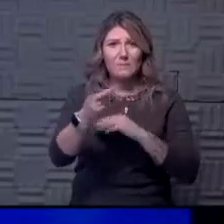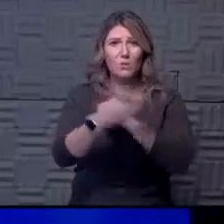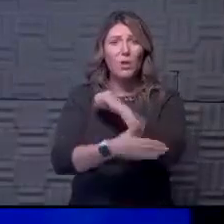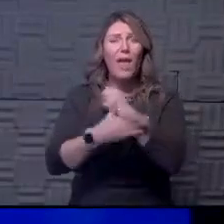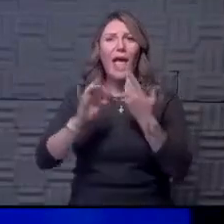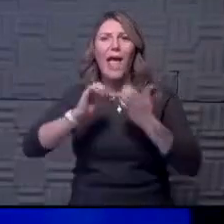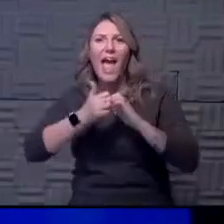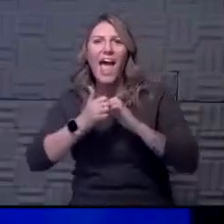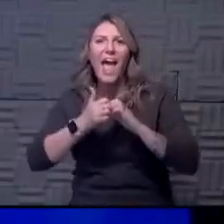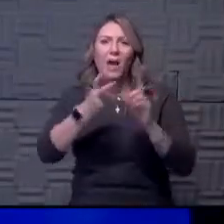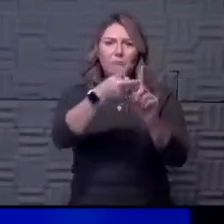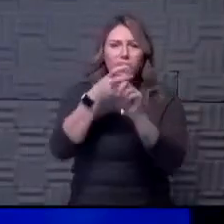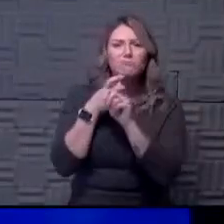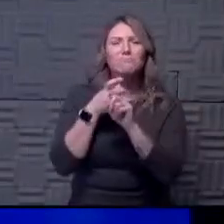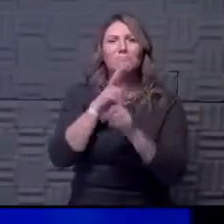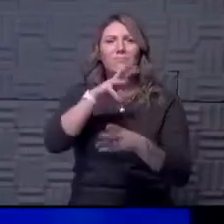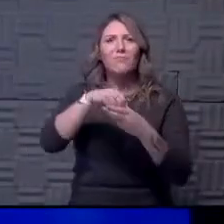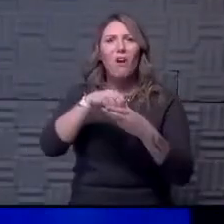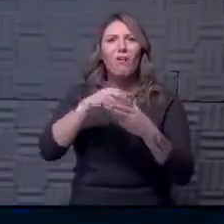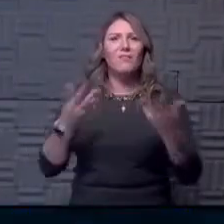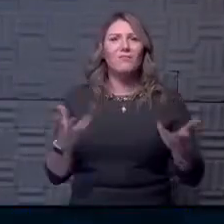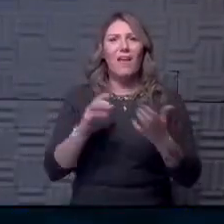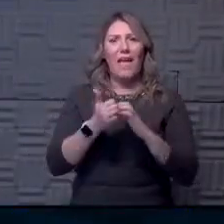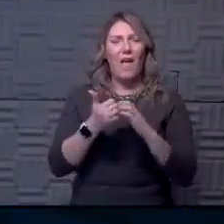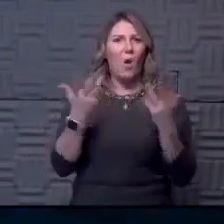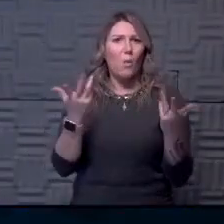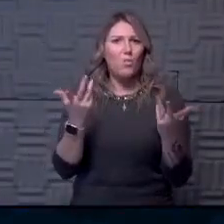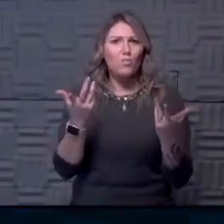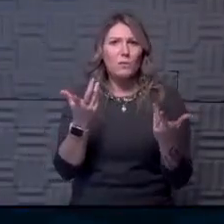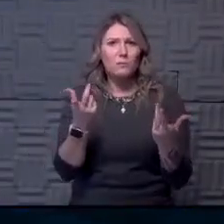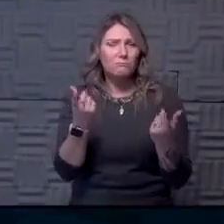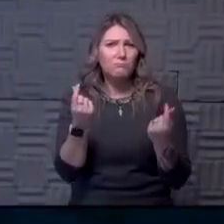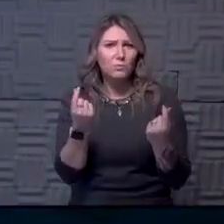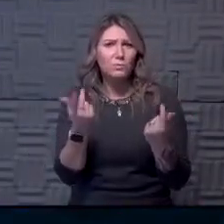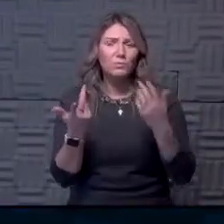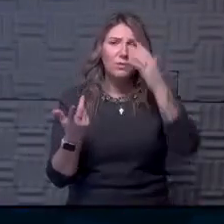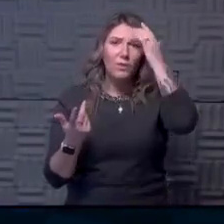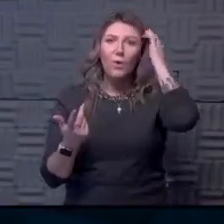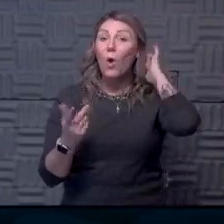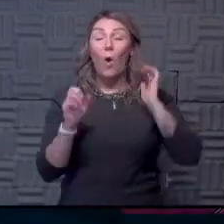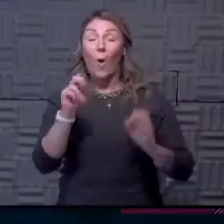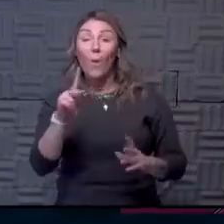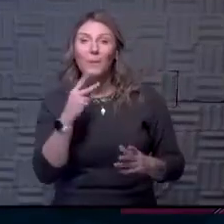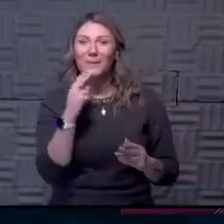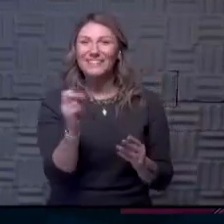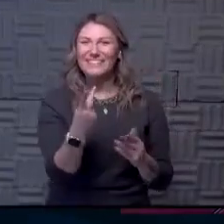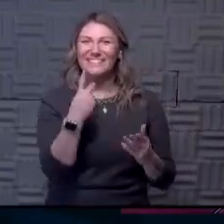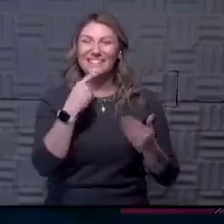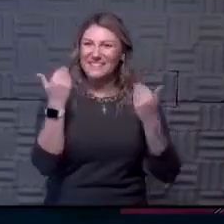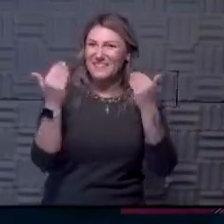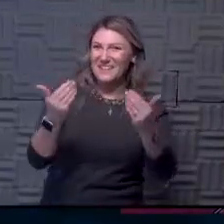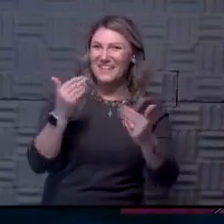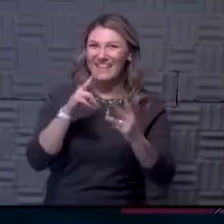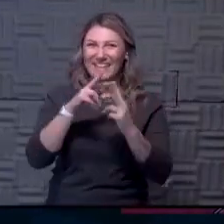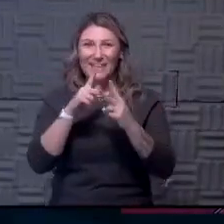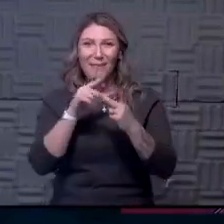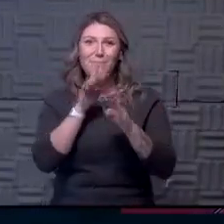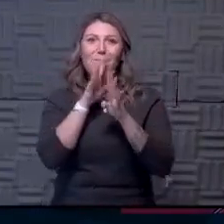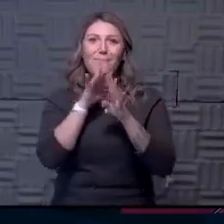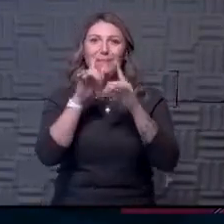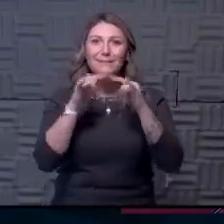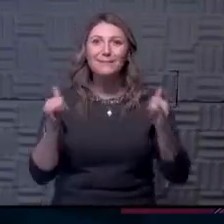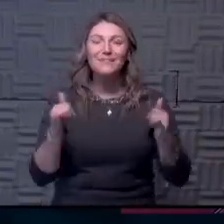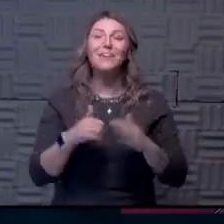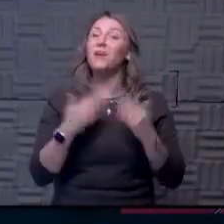involved? What do you think we need to do? Ed? I think there are. Claudia? Sorry, go ahead. Either one.